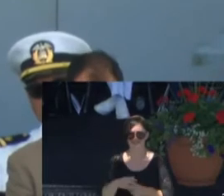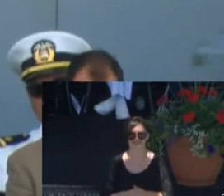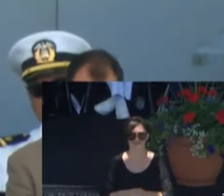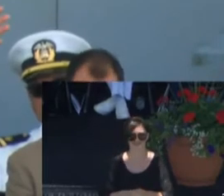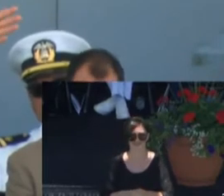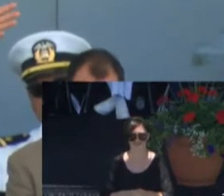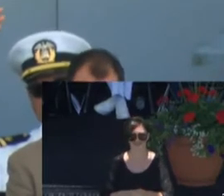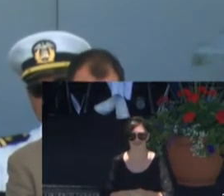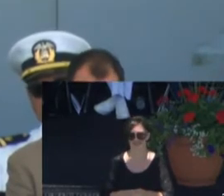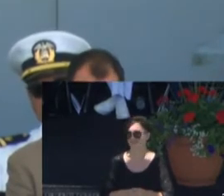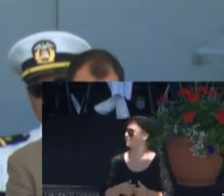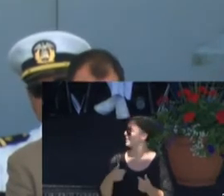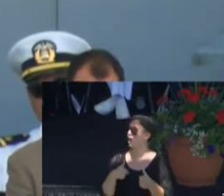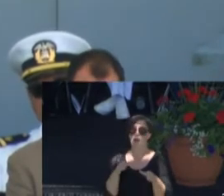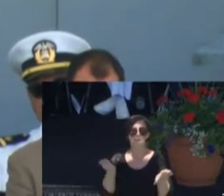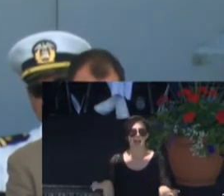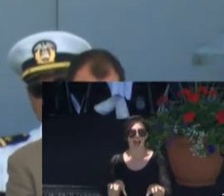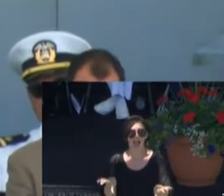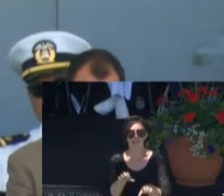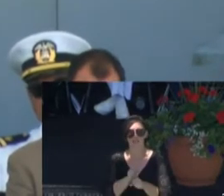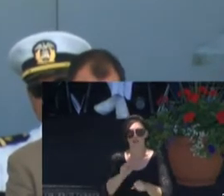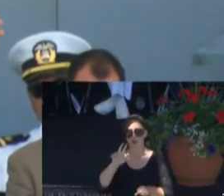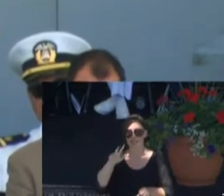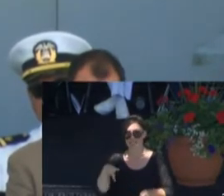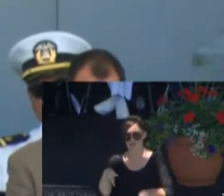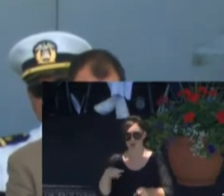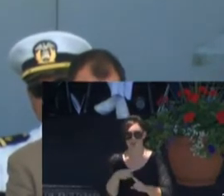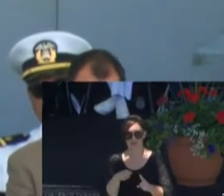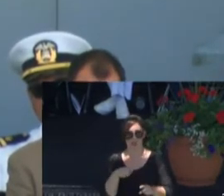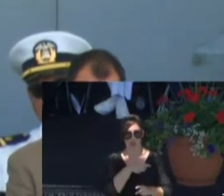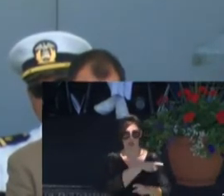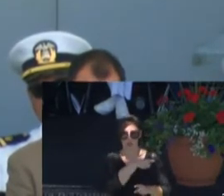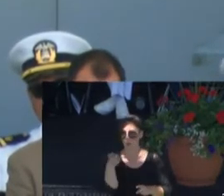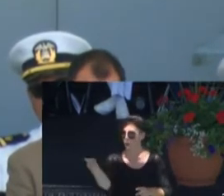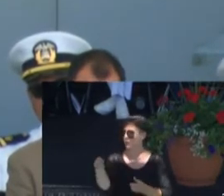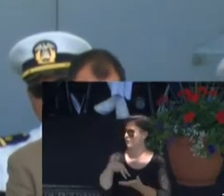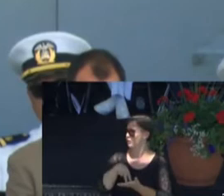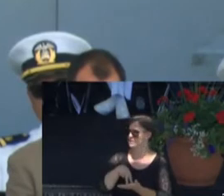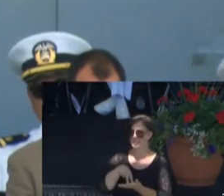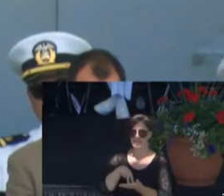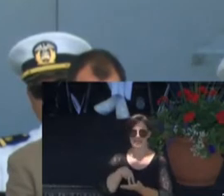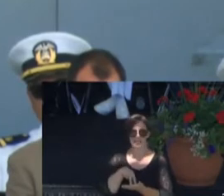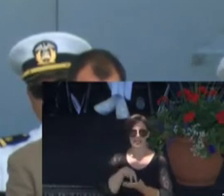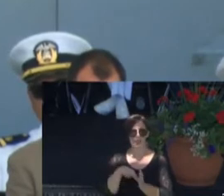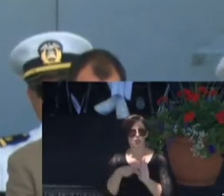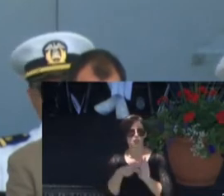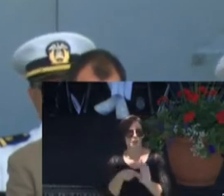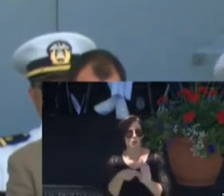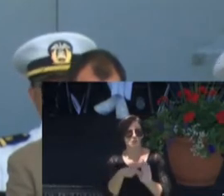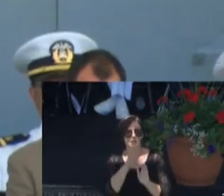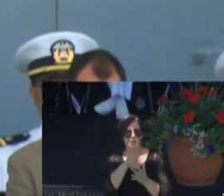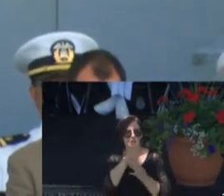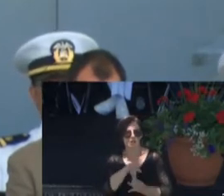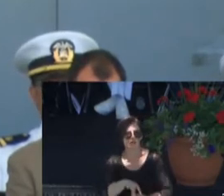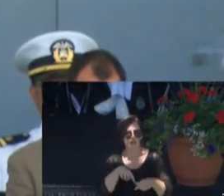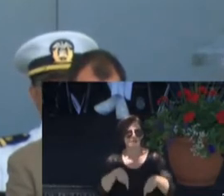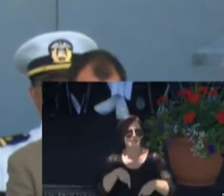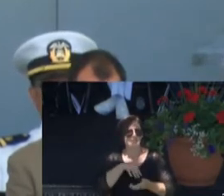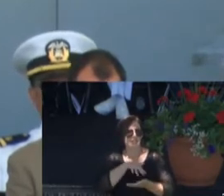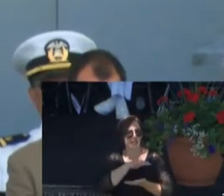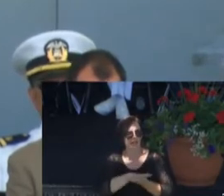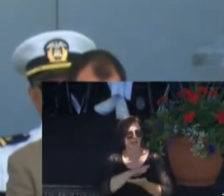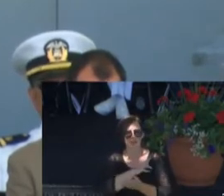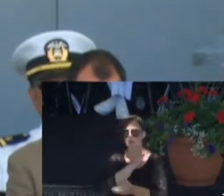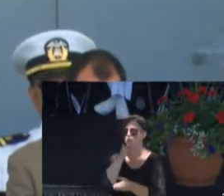So, I am an active duty officer from Kings Point, but you that are standing represent the core mission of this academy. Entering the Strategic Sea Lift